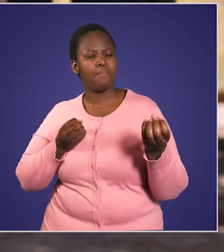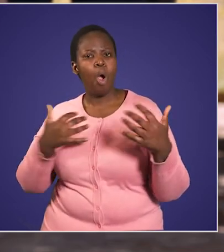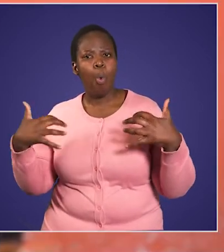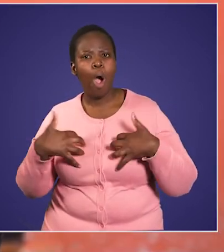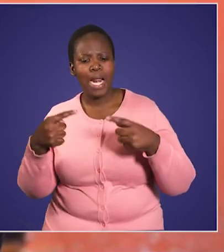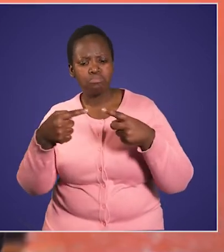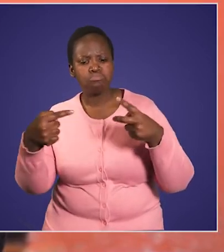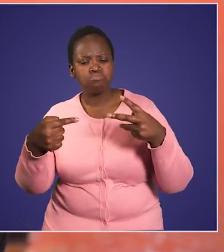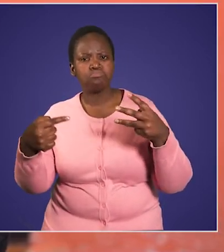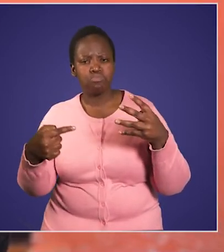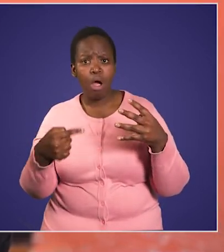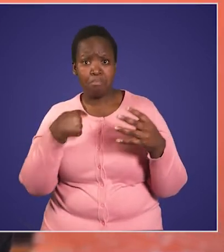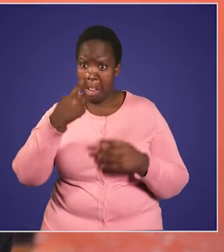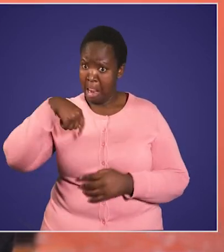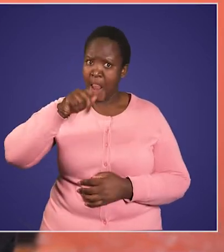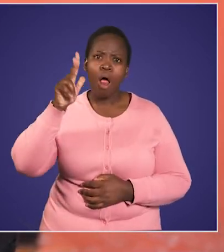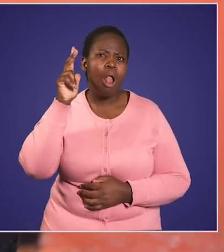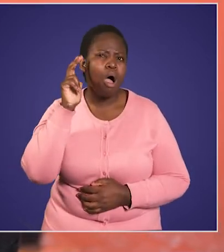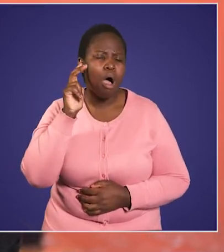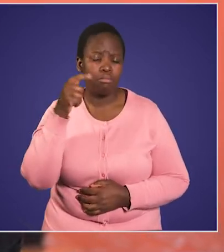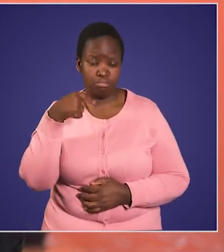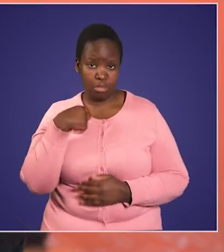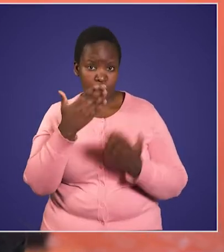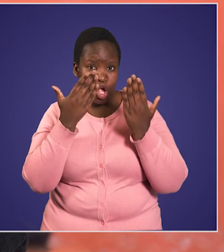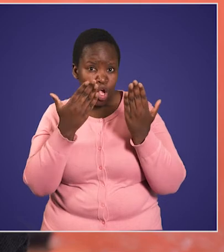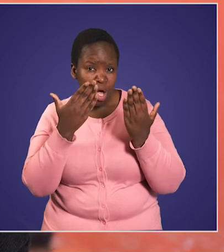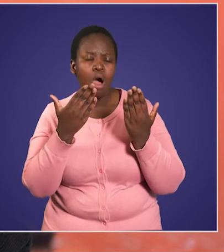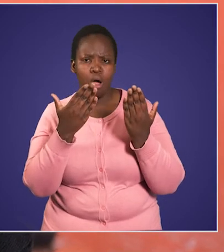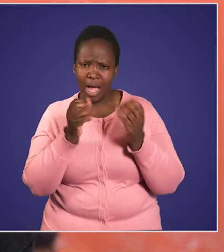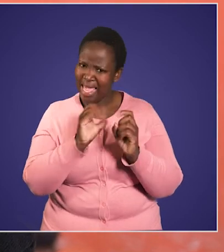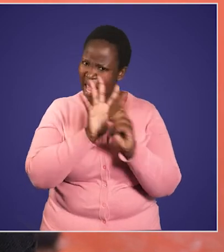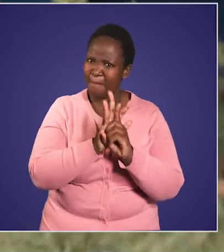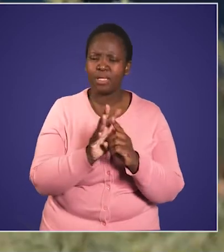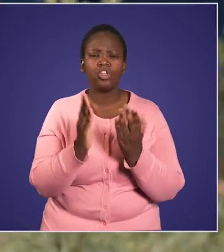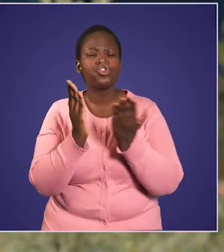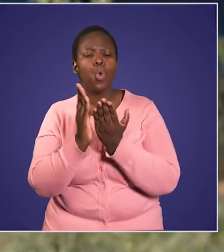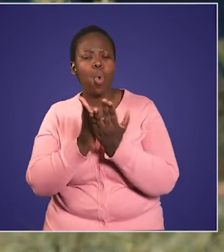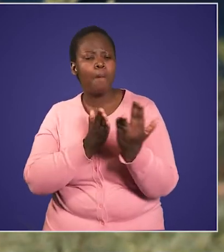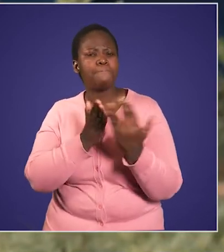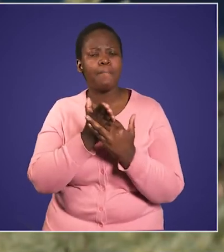children. Our studies have been impacted. Our schooling has been interrupted.